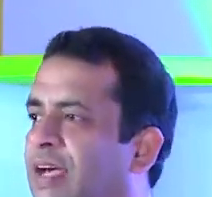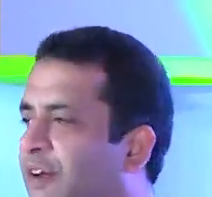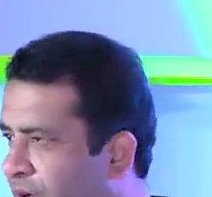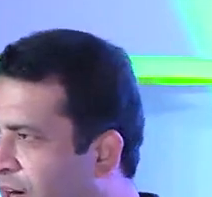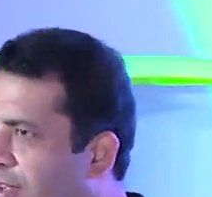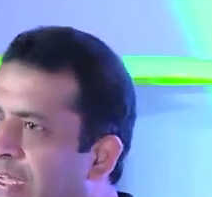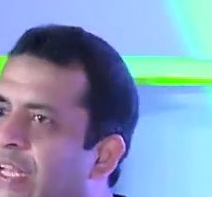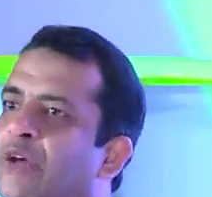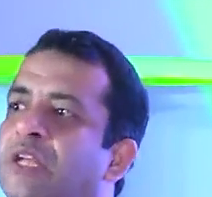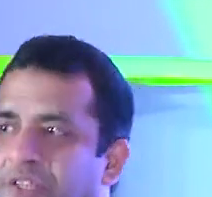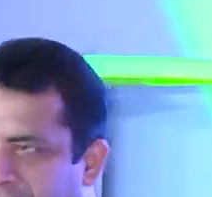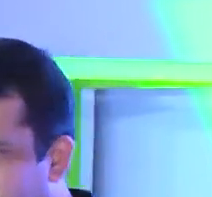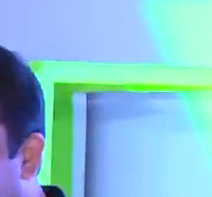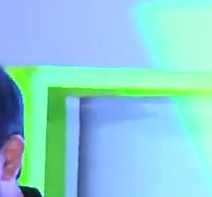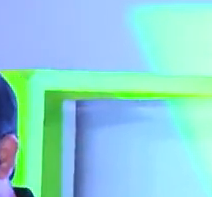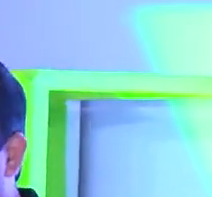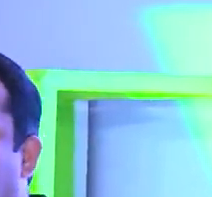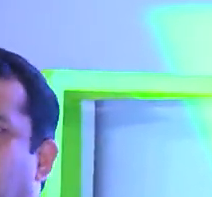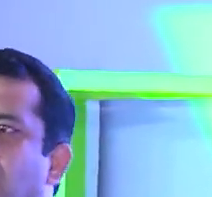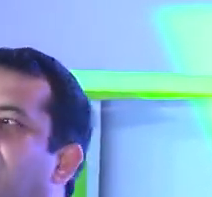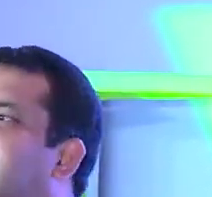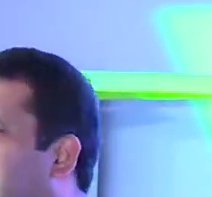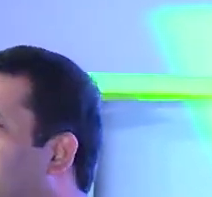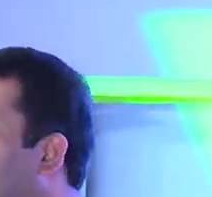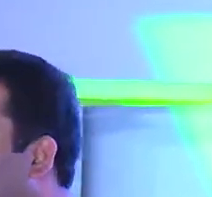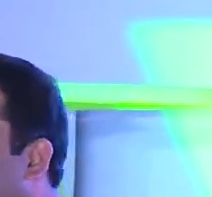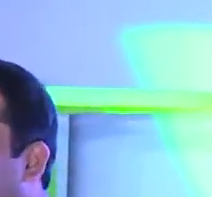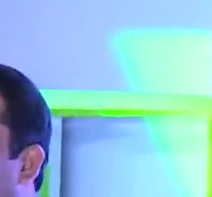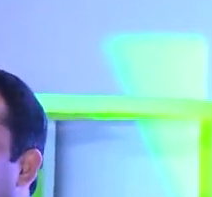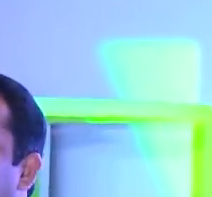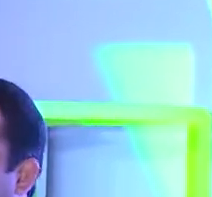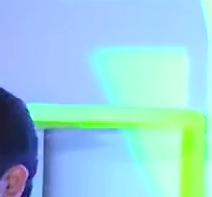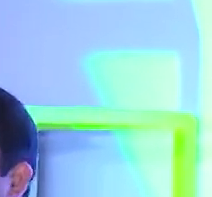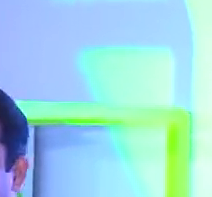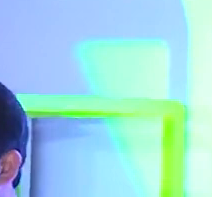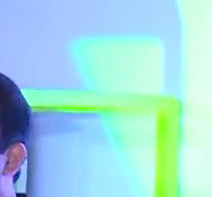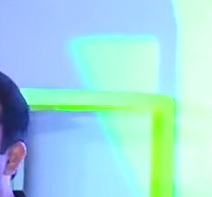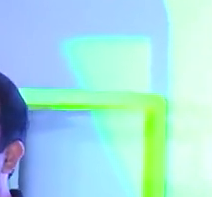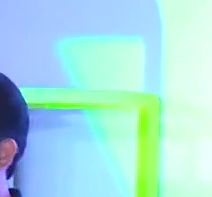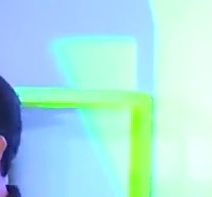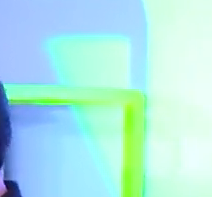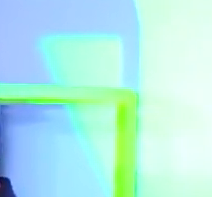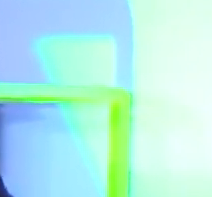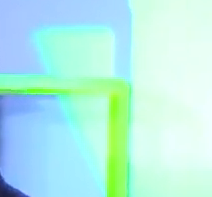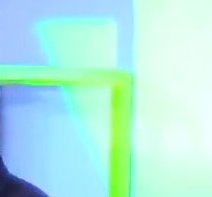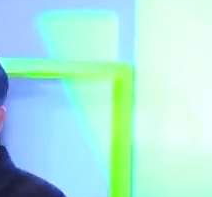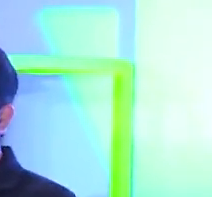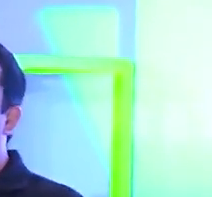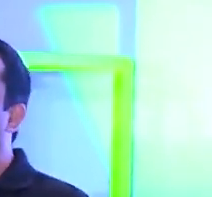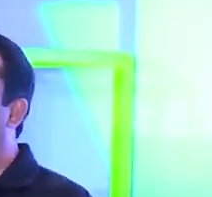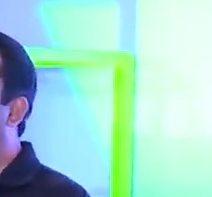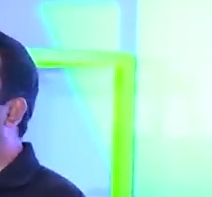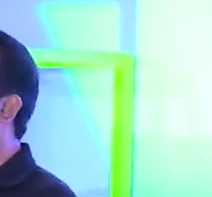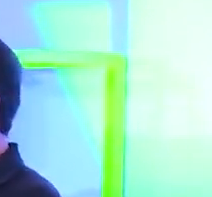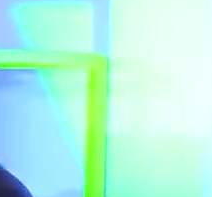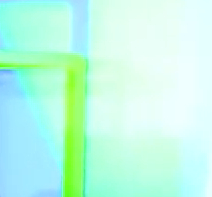people, effort, new initiatives, which will certainly change, you know, the life of some people in this country, and